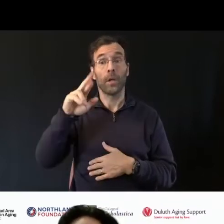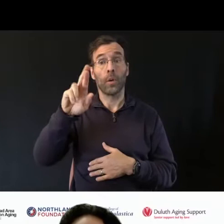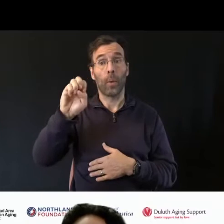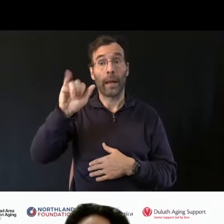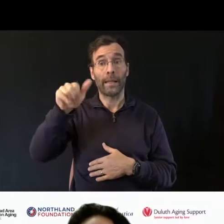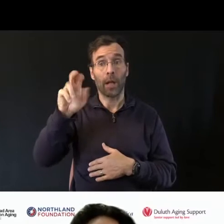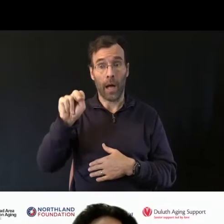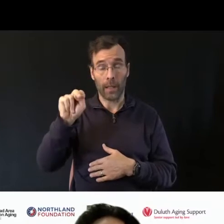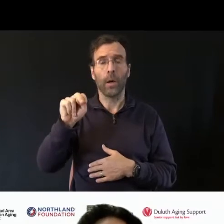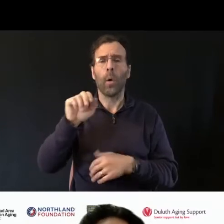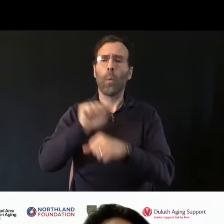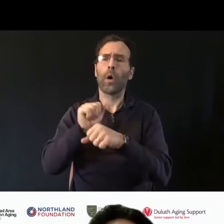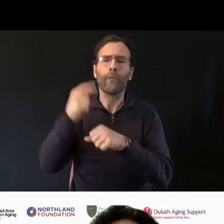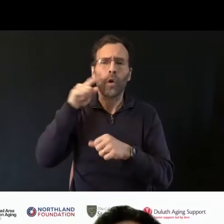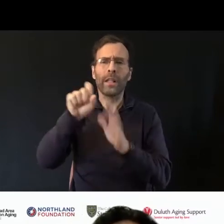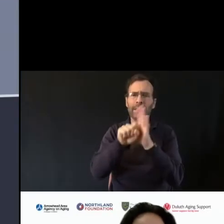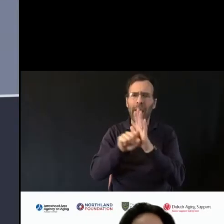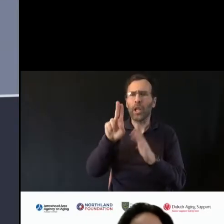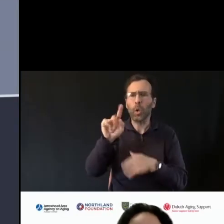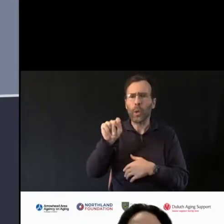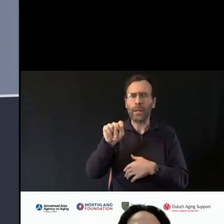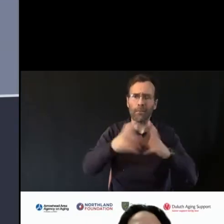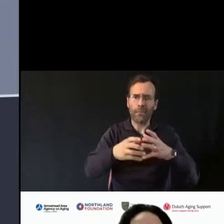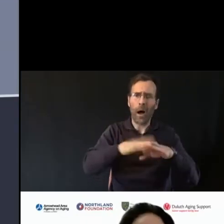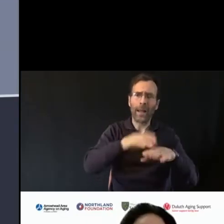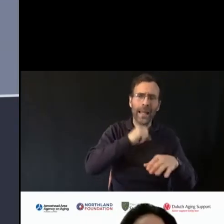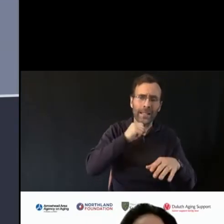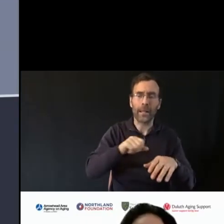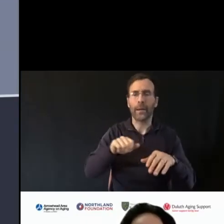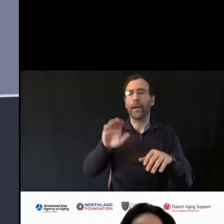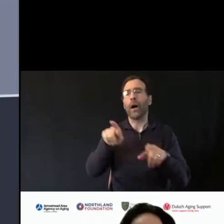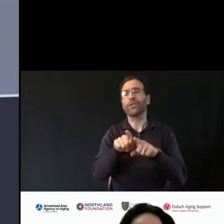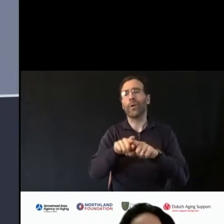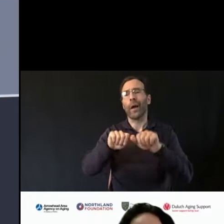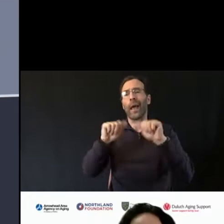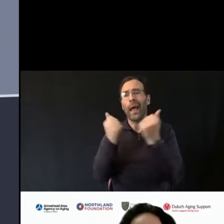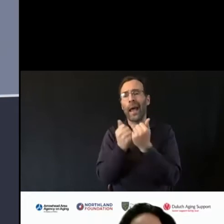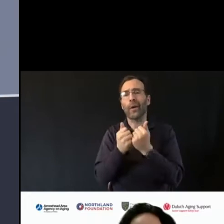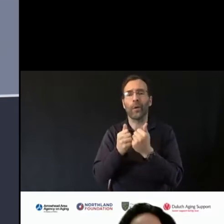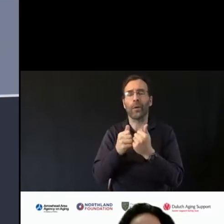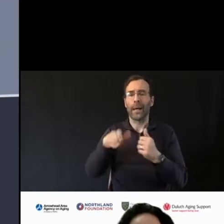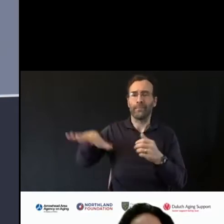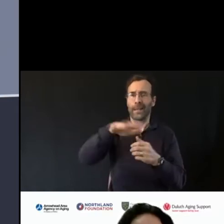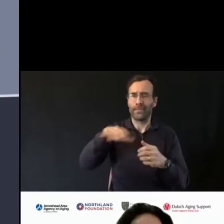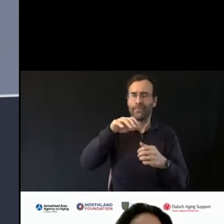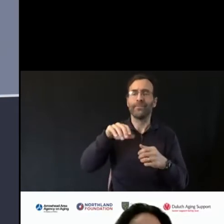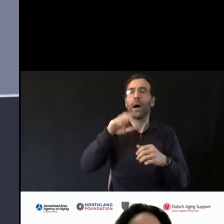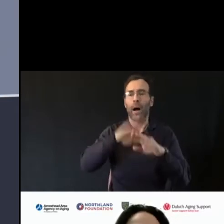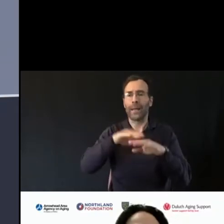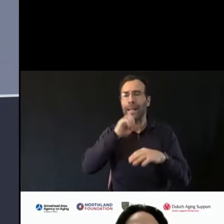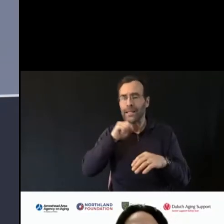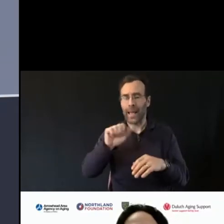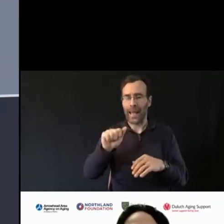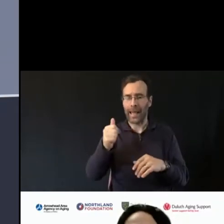State Unit on Aging and area agencies on aging, including Arrowhead. He aided in the founding of Training to Serve,